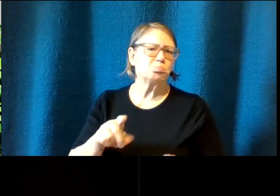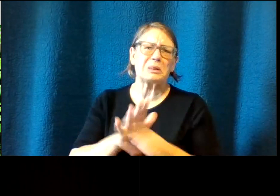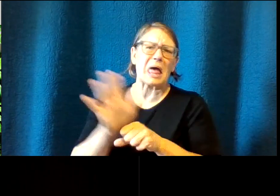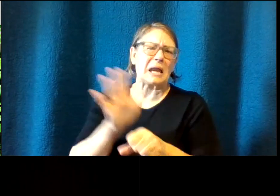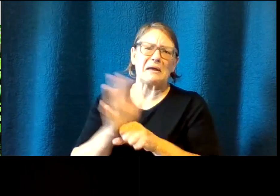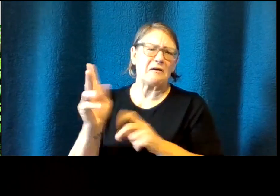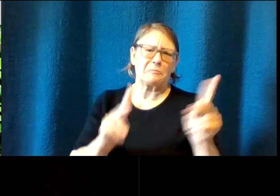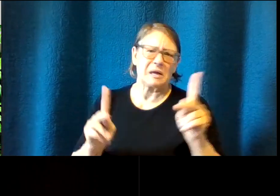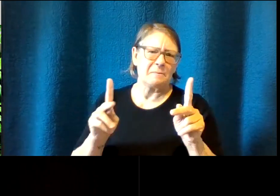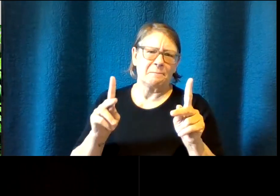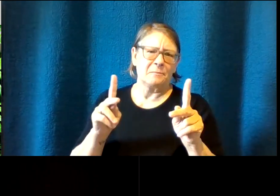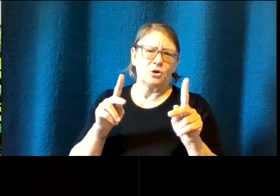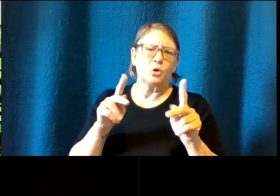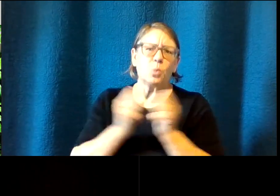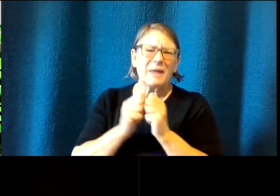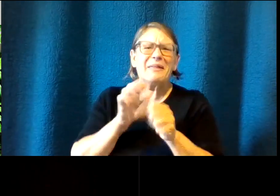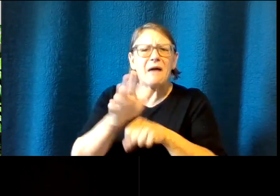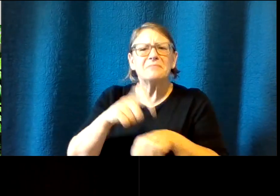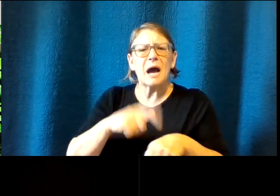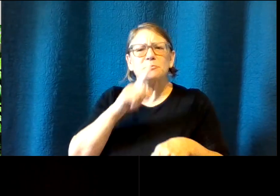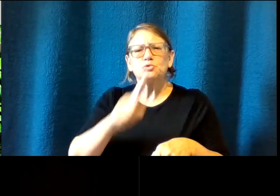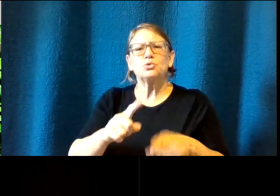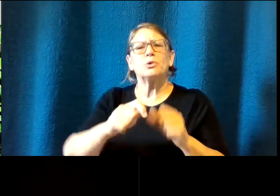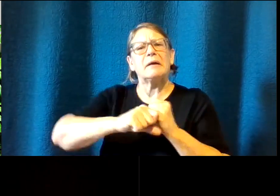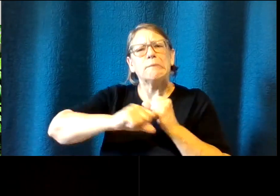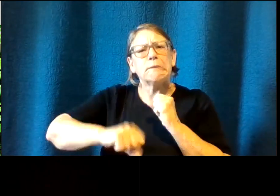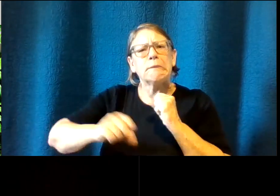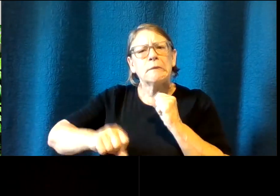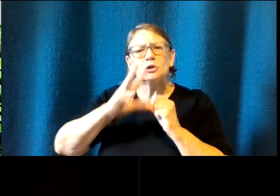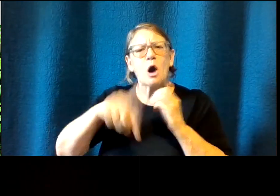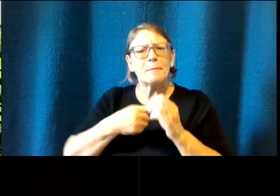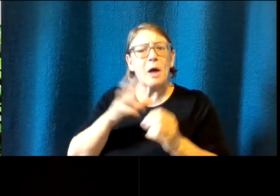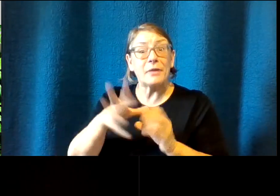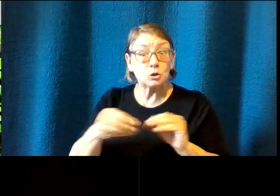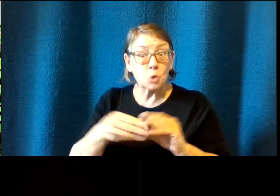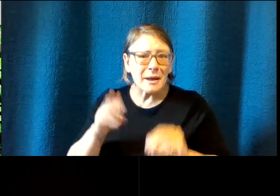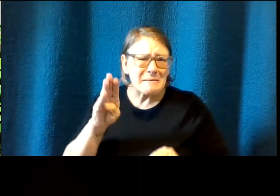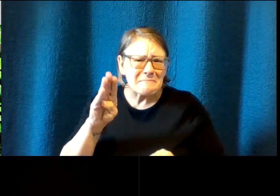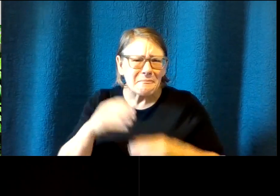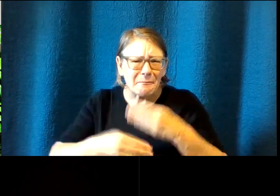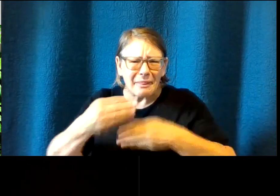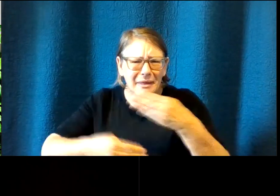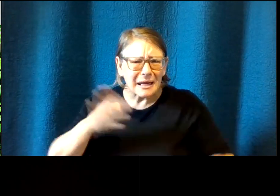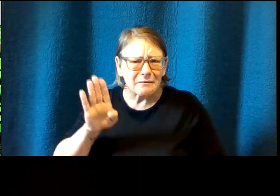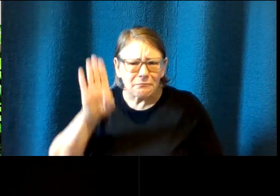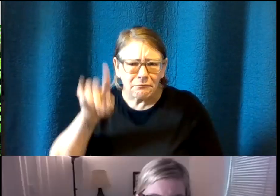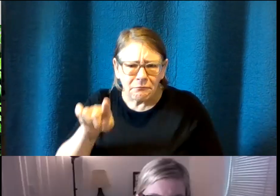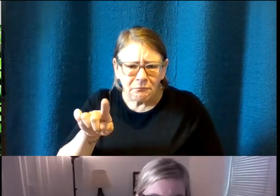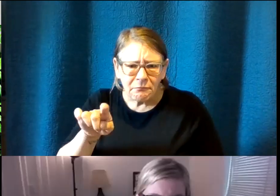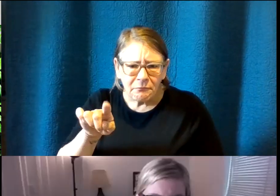people had enough time to actually talk about things. Bethany, did you have something you needed to say?